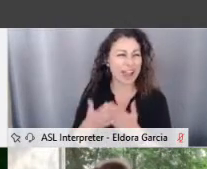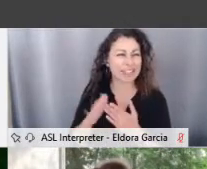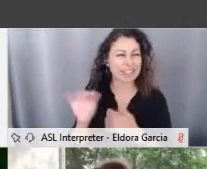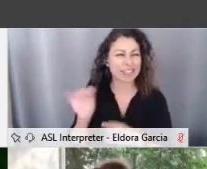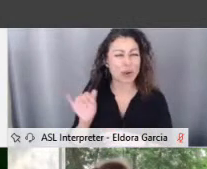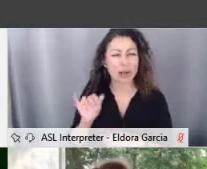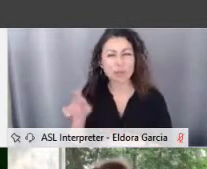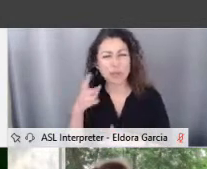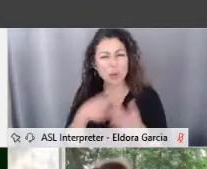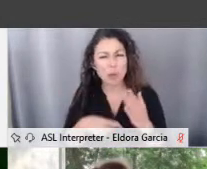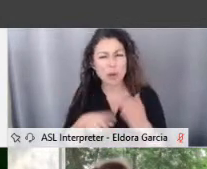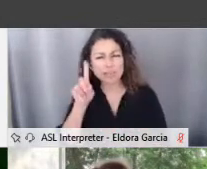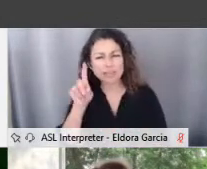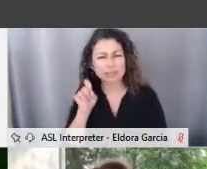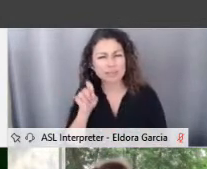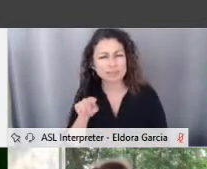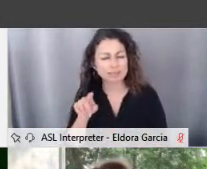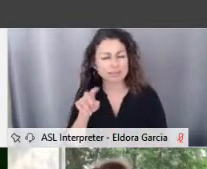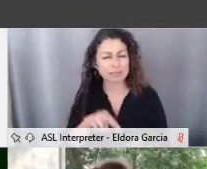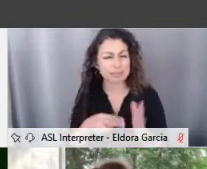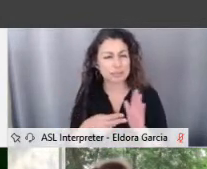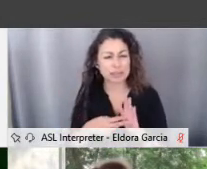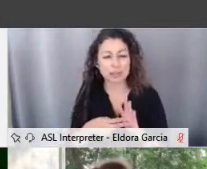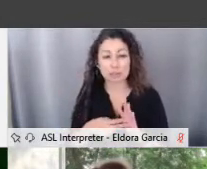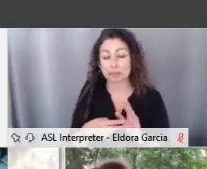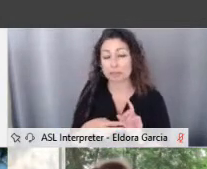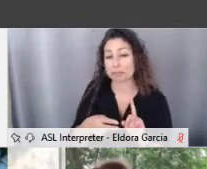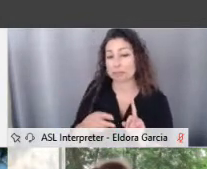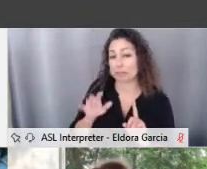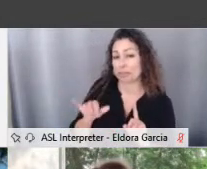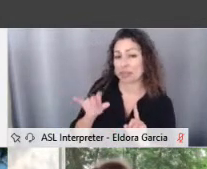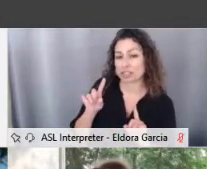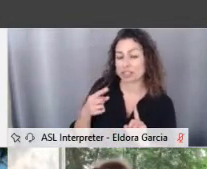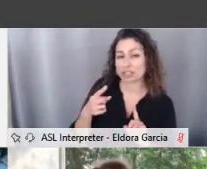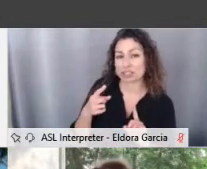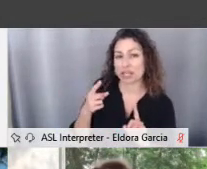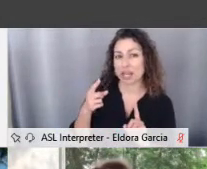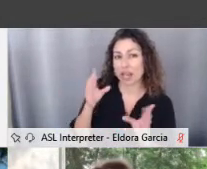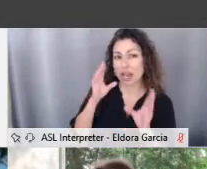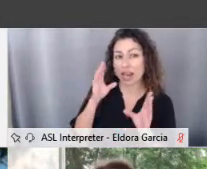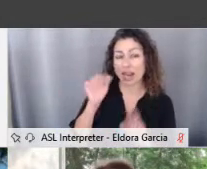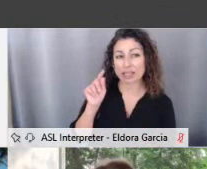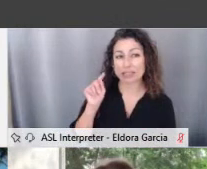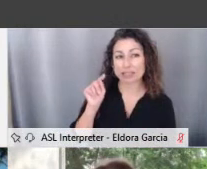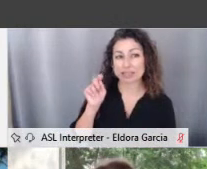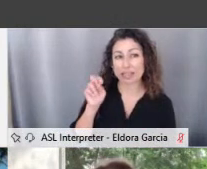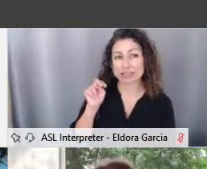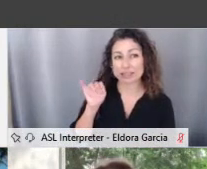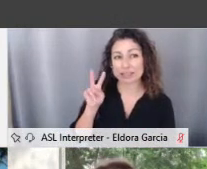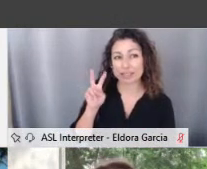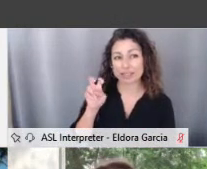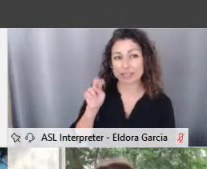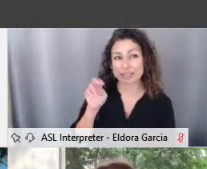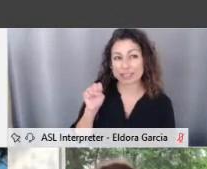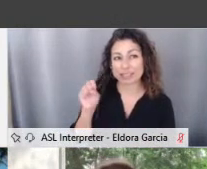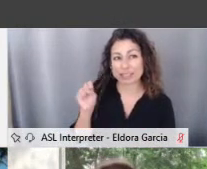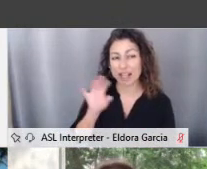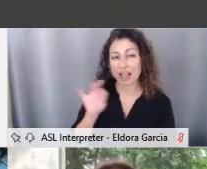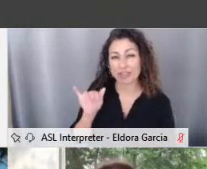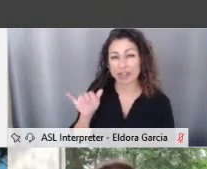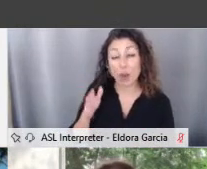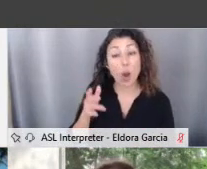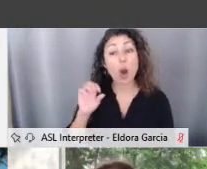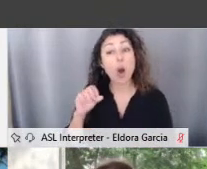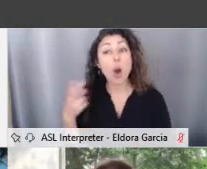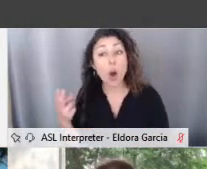those exclamation points mean? That's just the attentiveness of the user. Oh, now Ruby-Ann